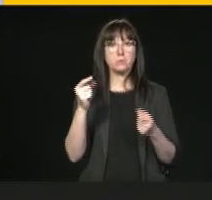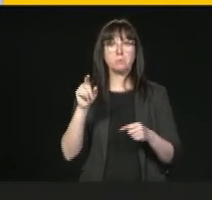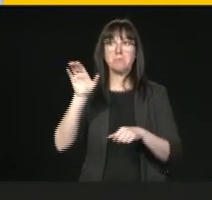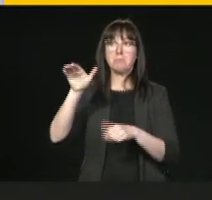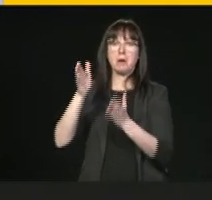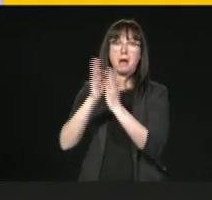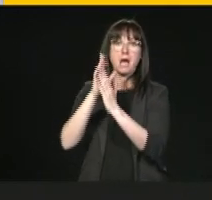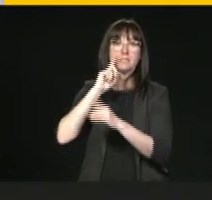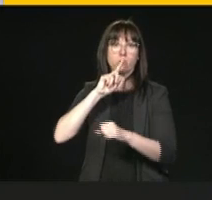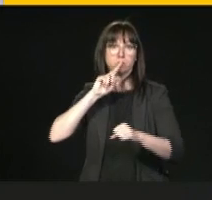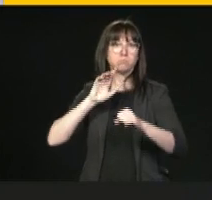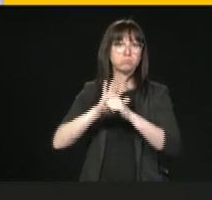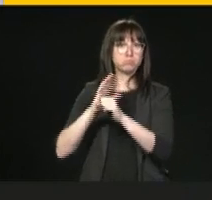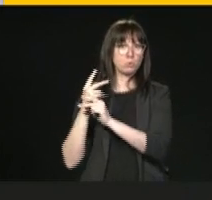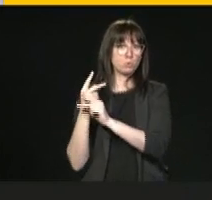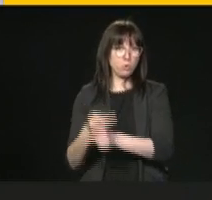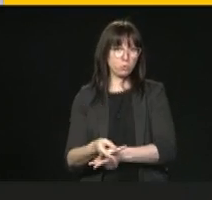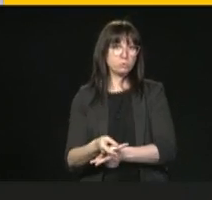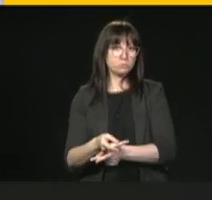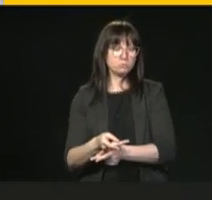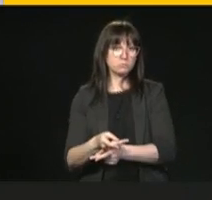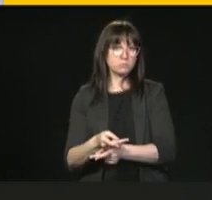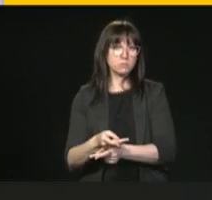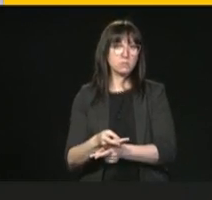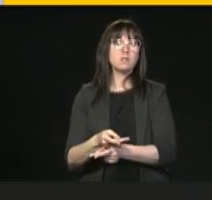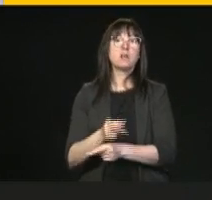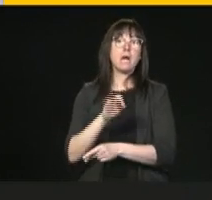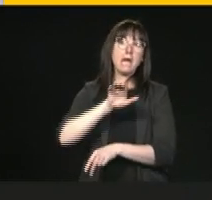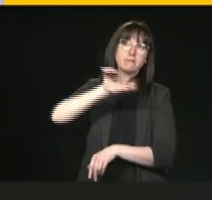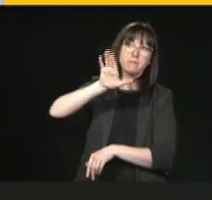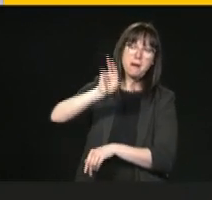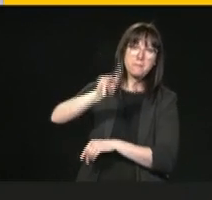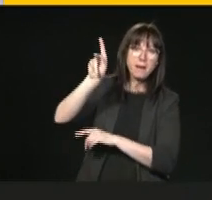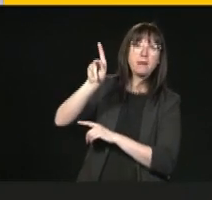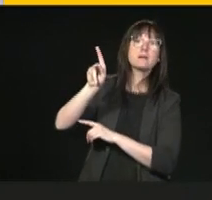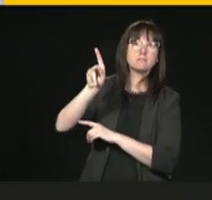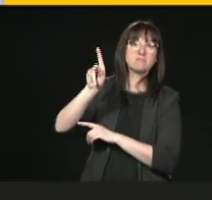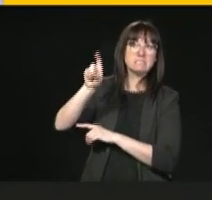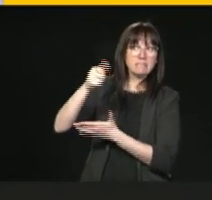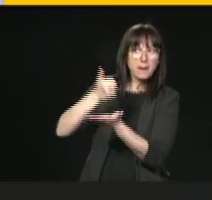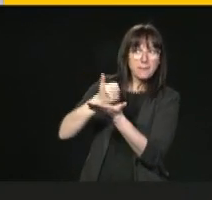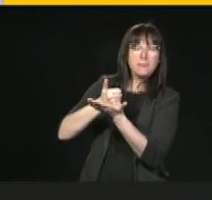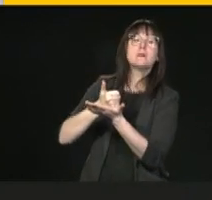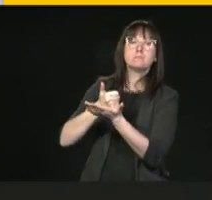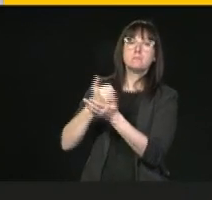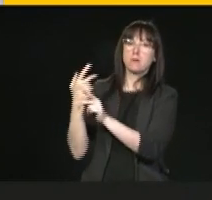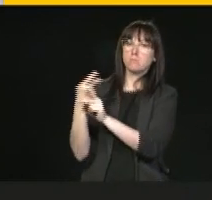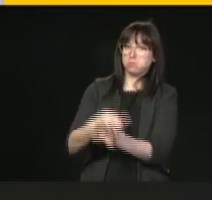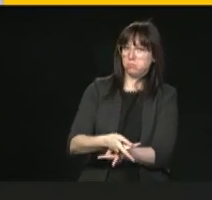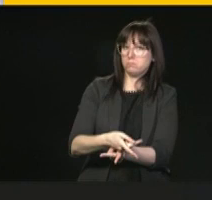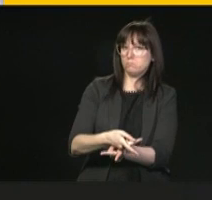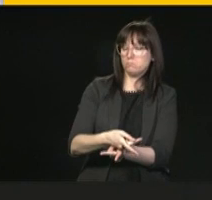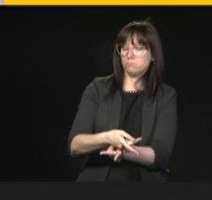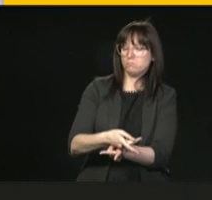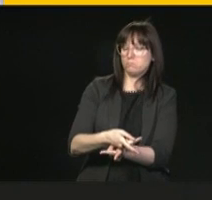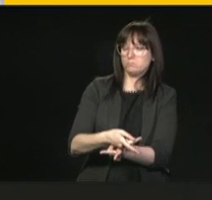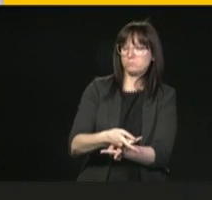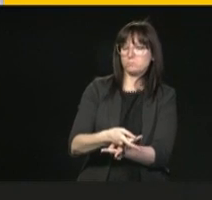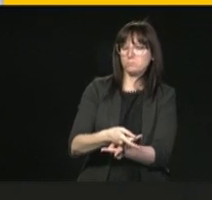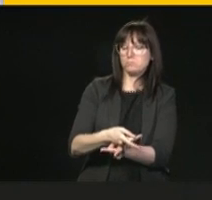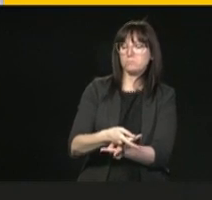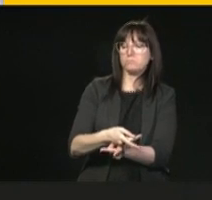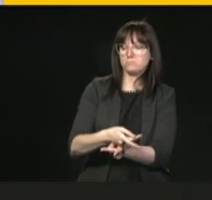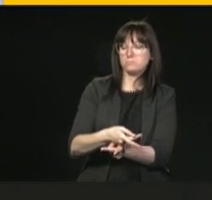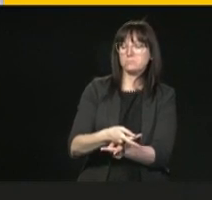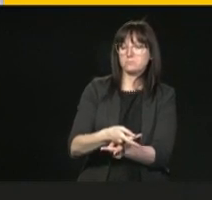guaranteed loan through a financial institution in order to be able to mitigate the